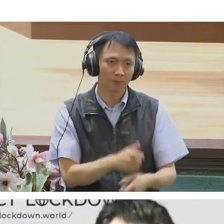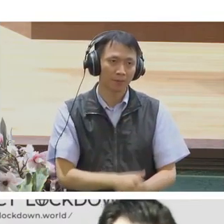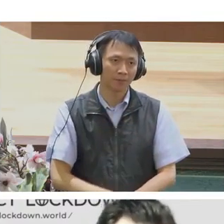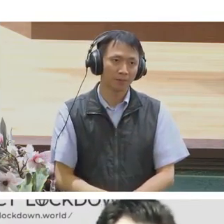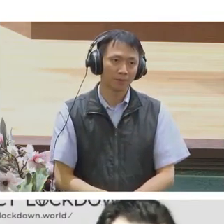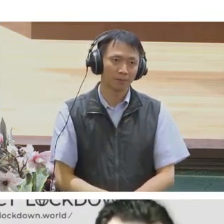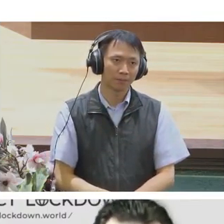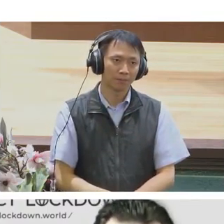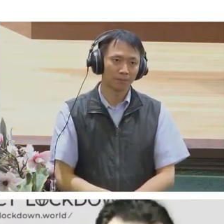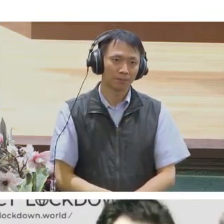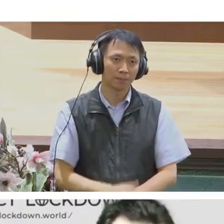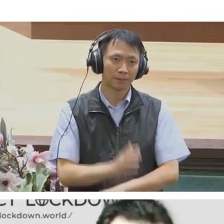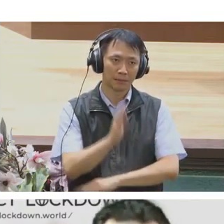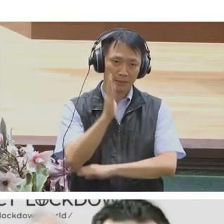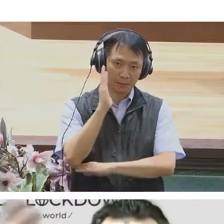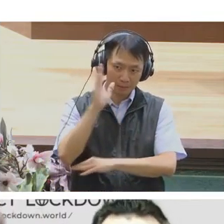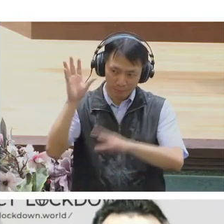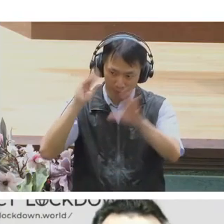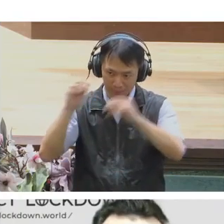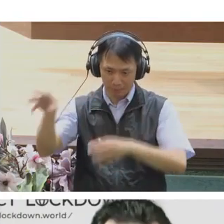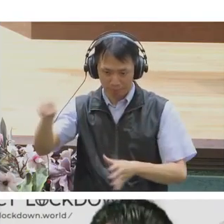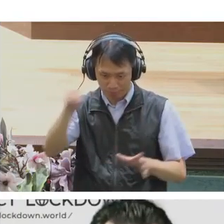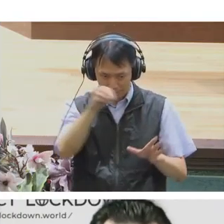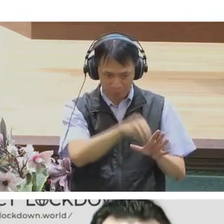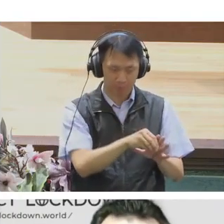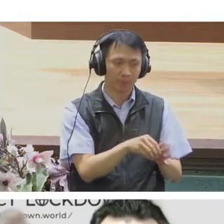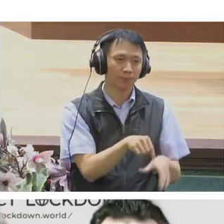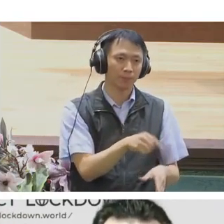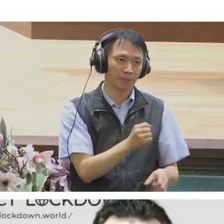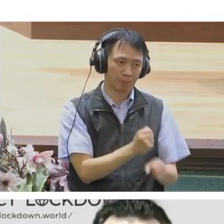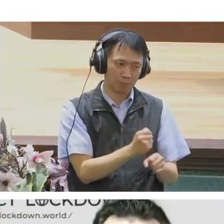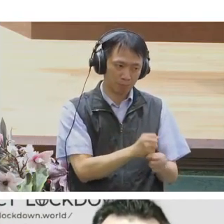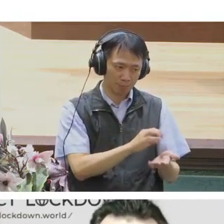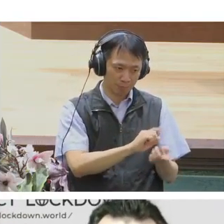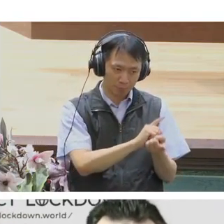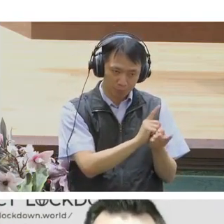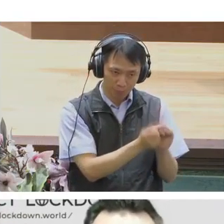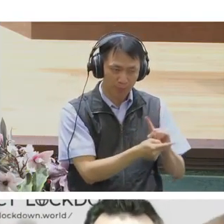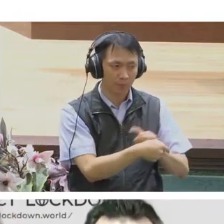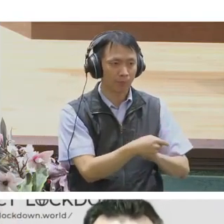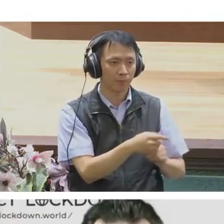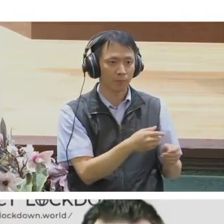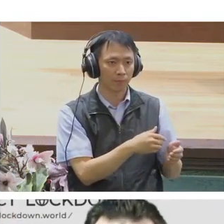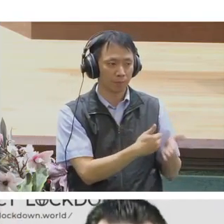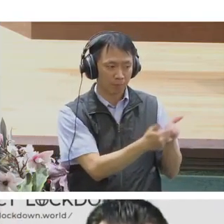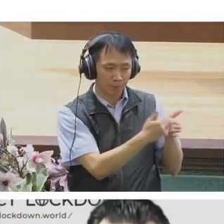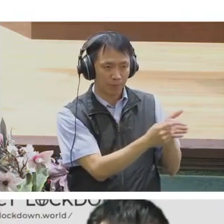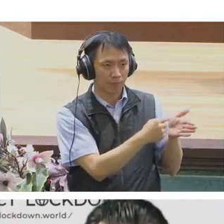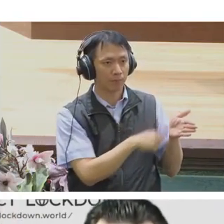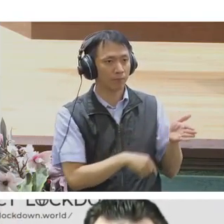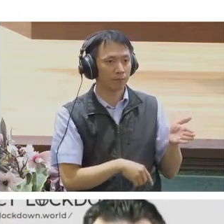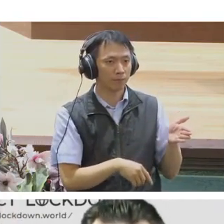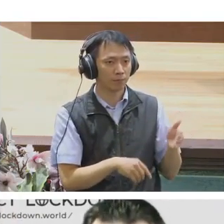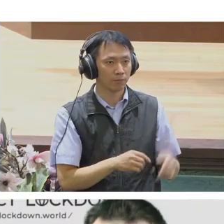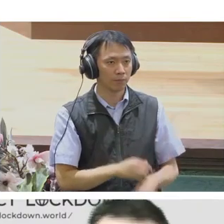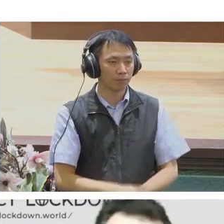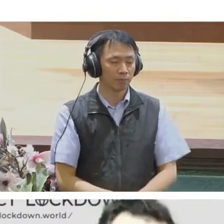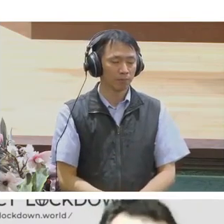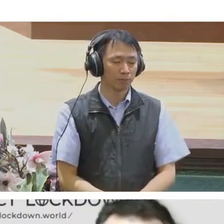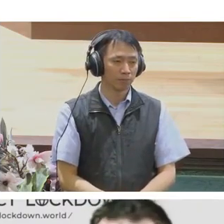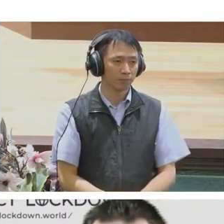saying, it just builds that possibility with different things that we may be able to bring to this